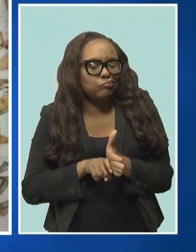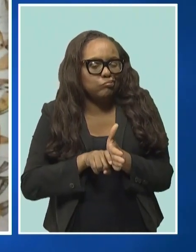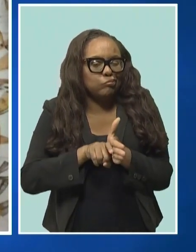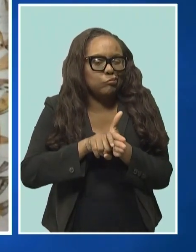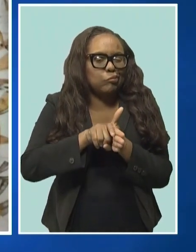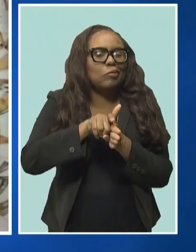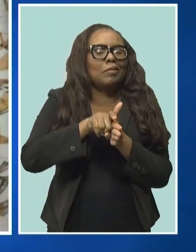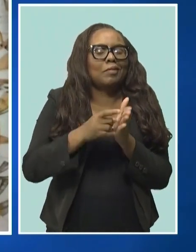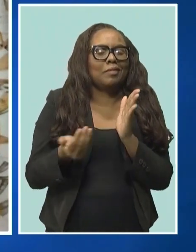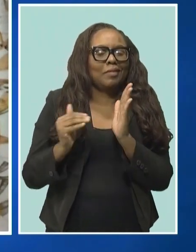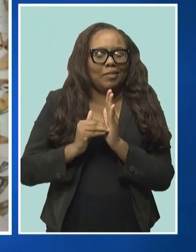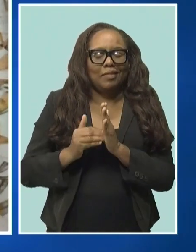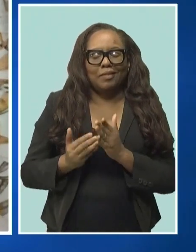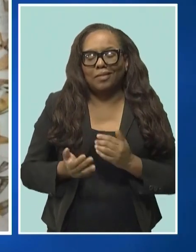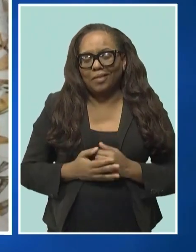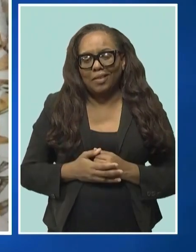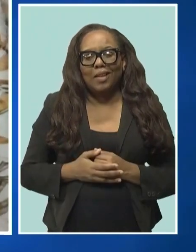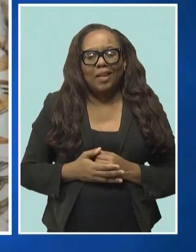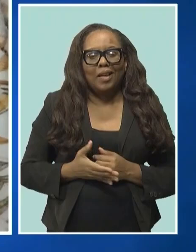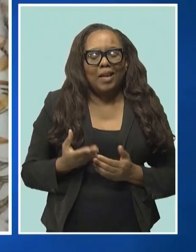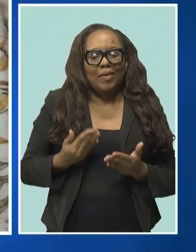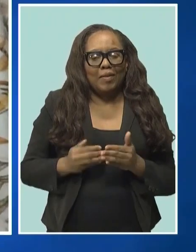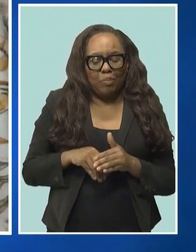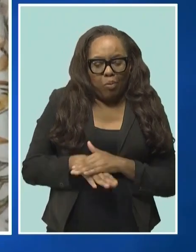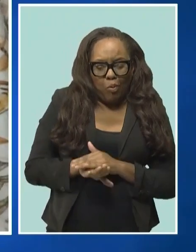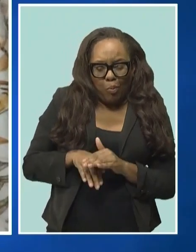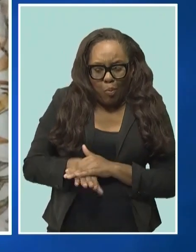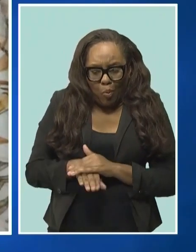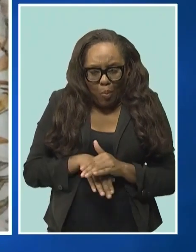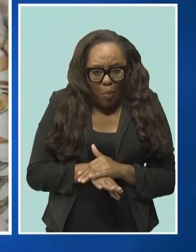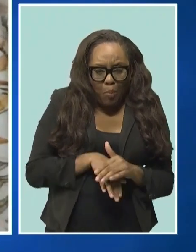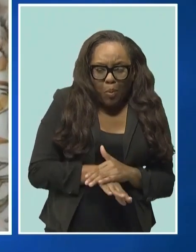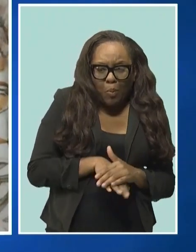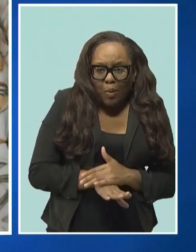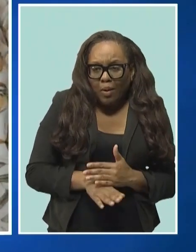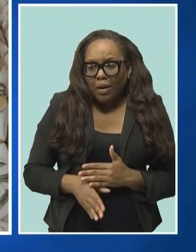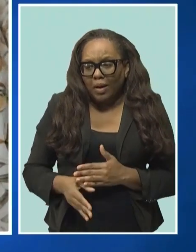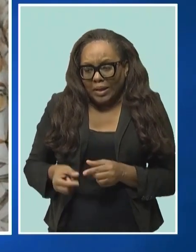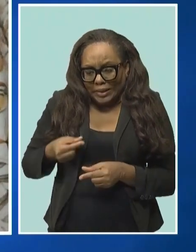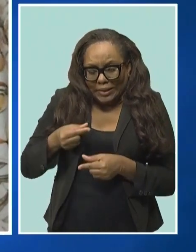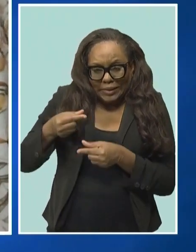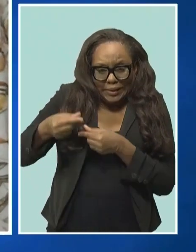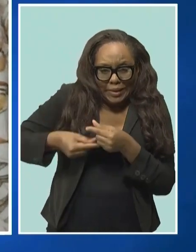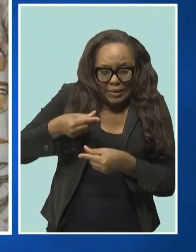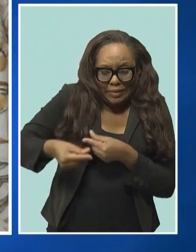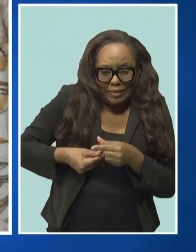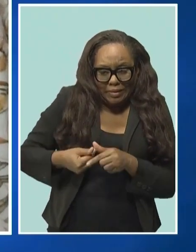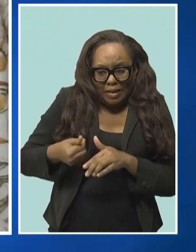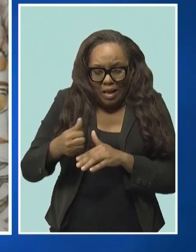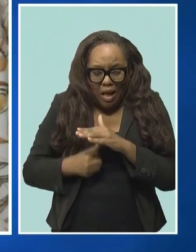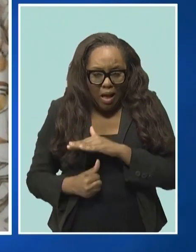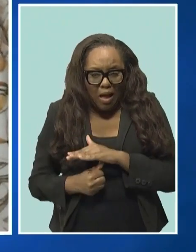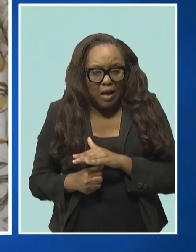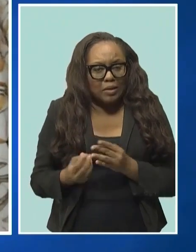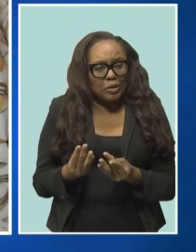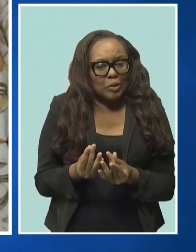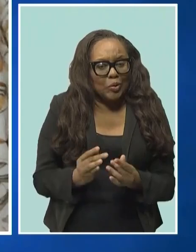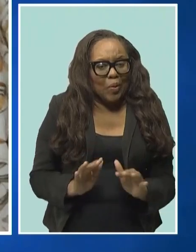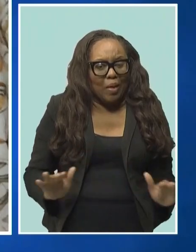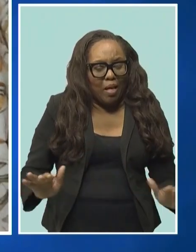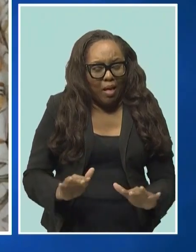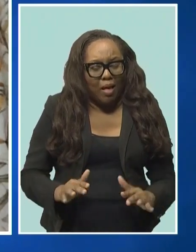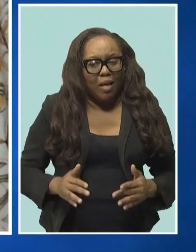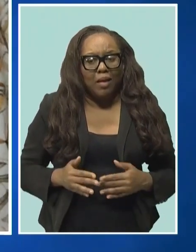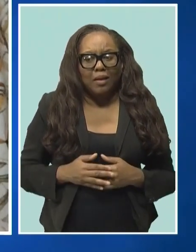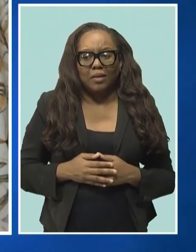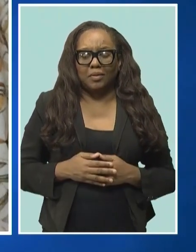So one generation may be killed at the surface and another generation survives under the surface. Now, so at